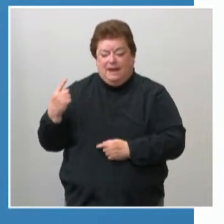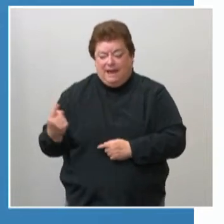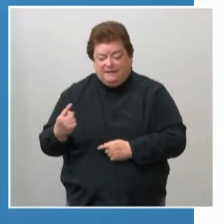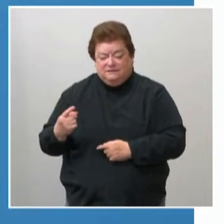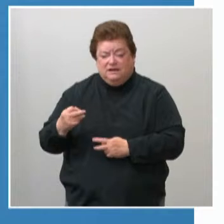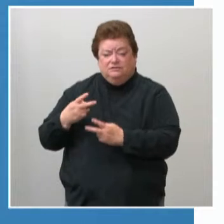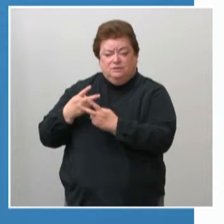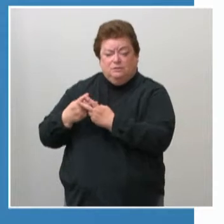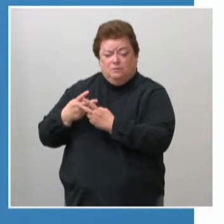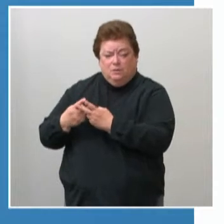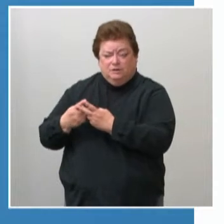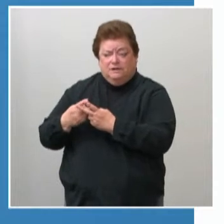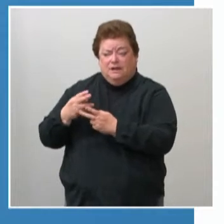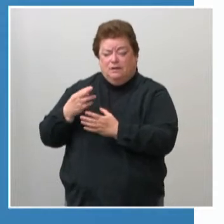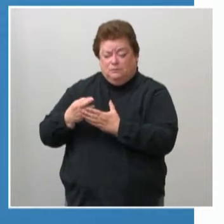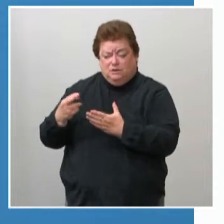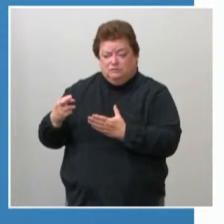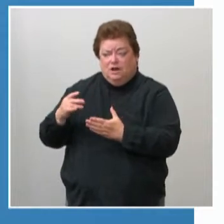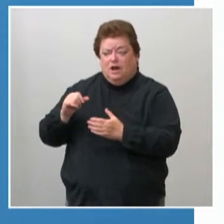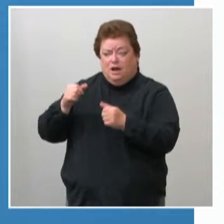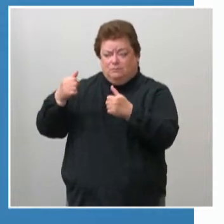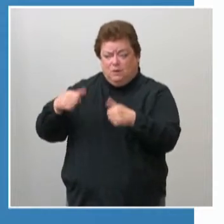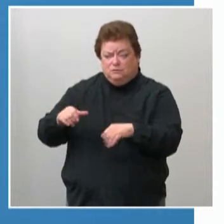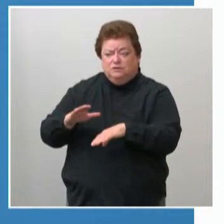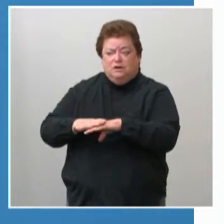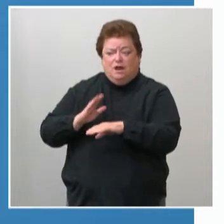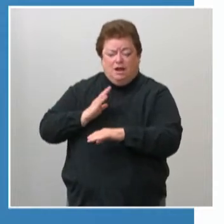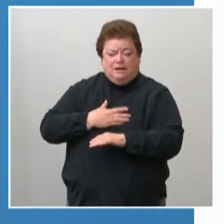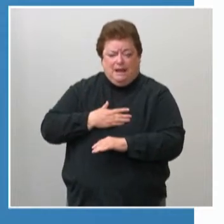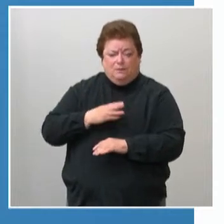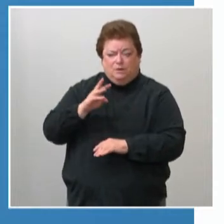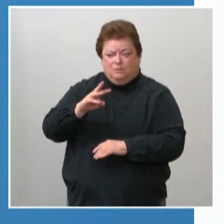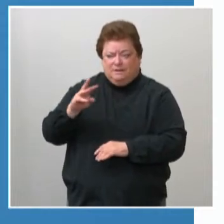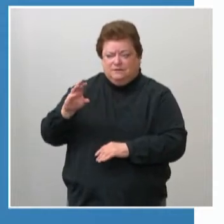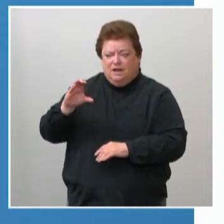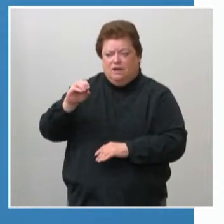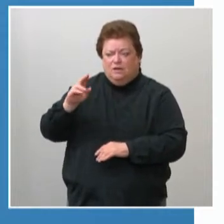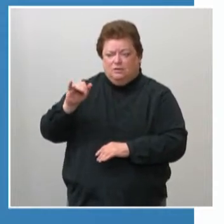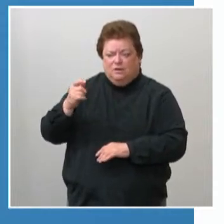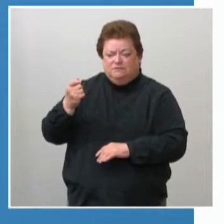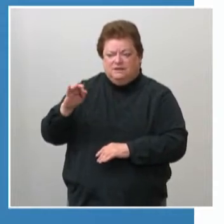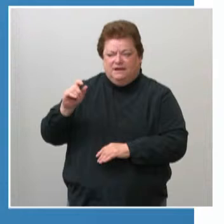quarantine resources are posted on our website at